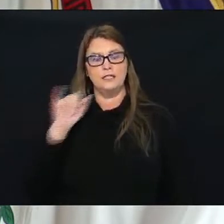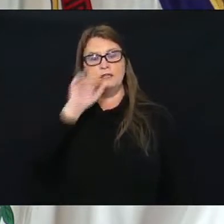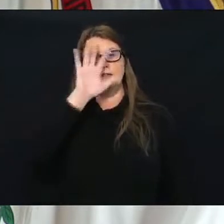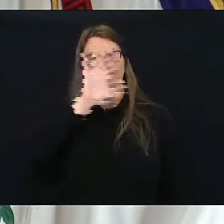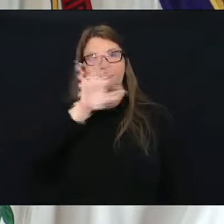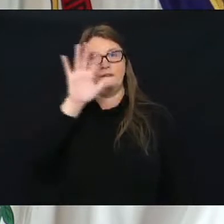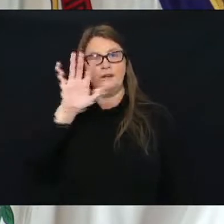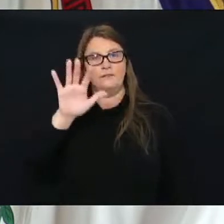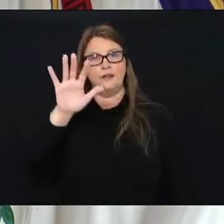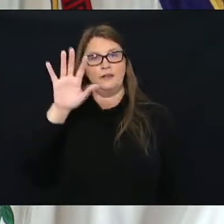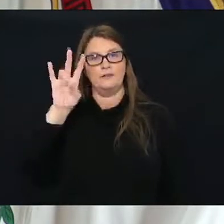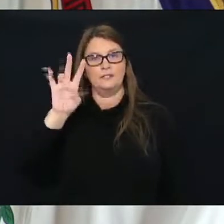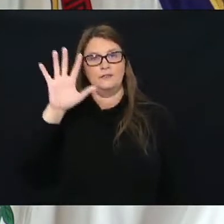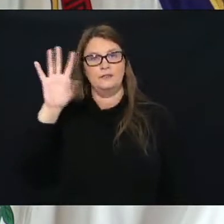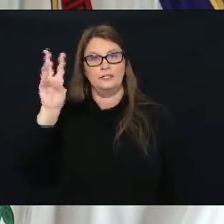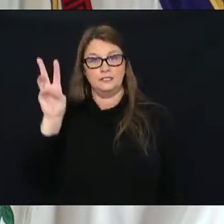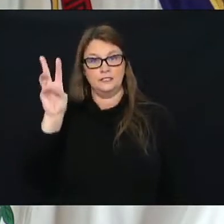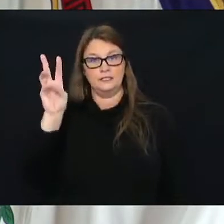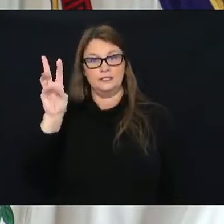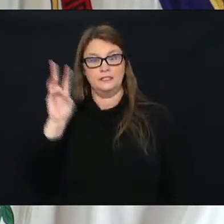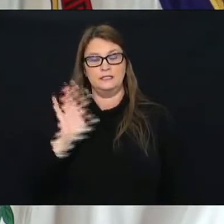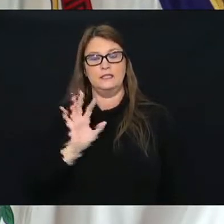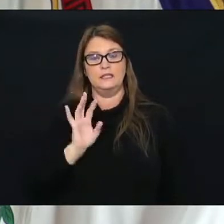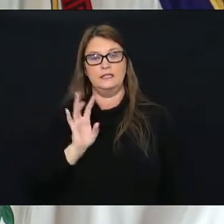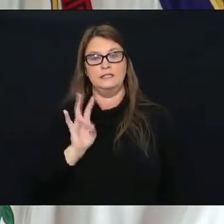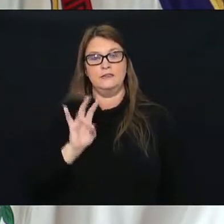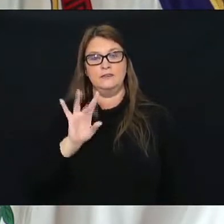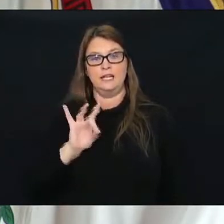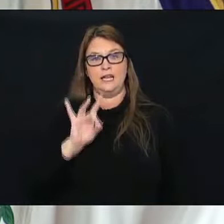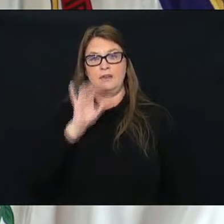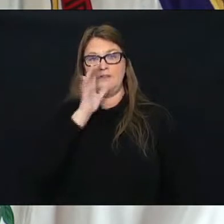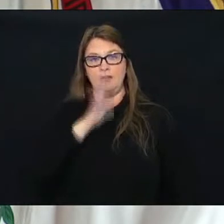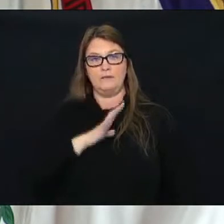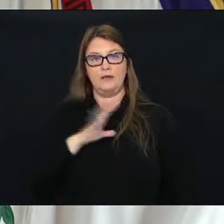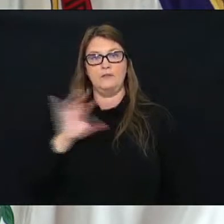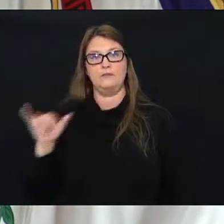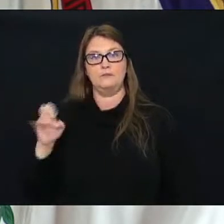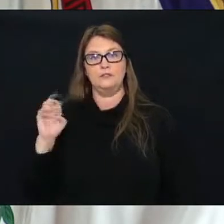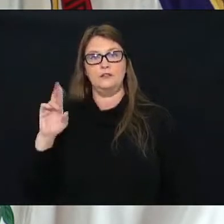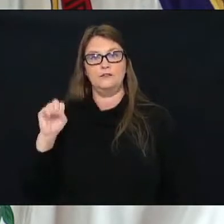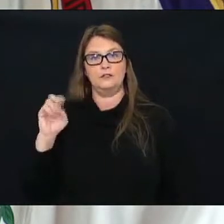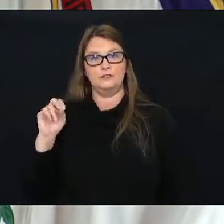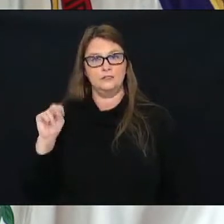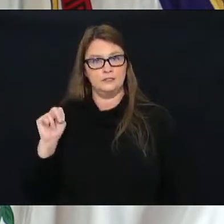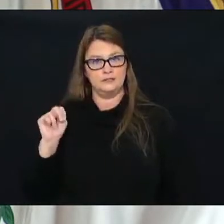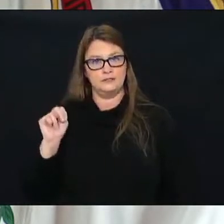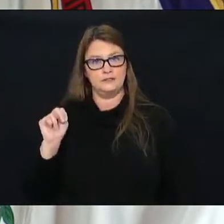The 5,576th death, a 78-year-old female from Jefferson County.